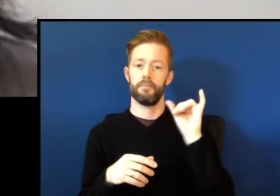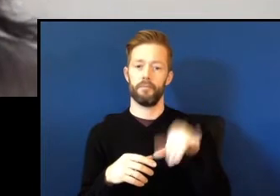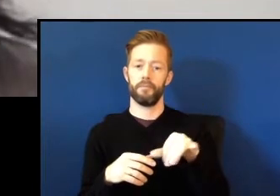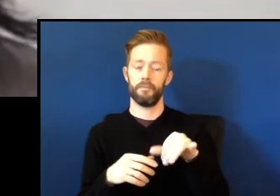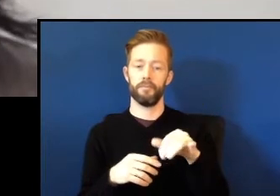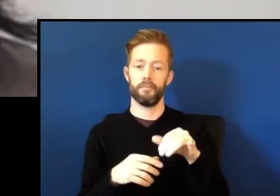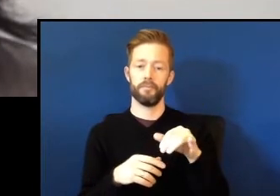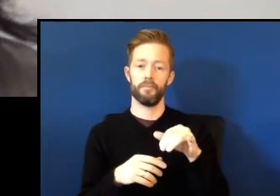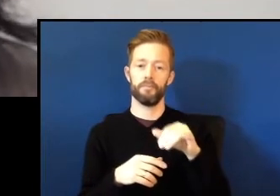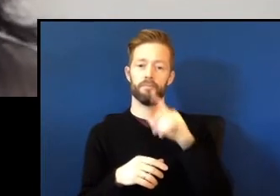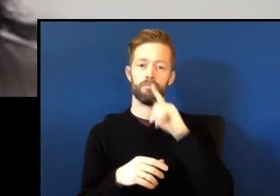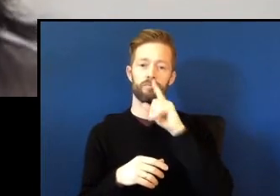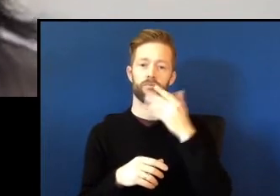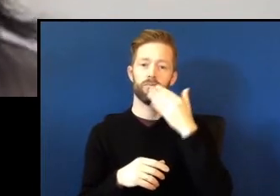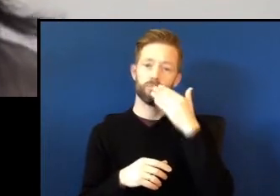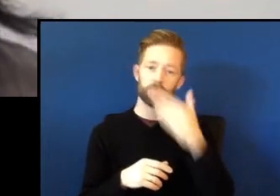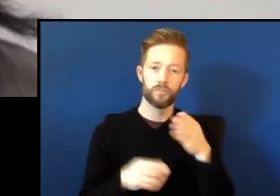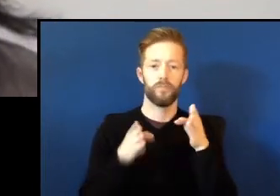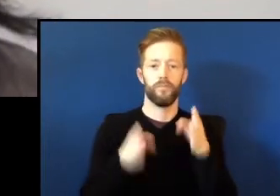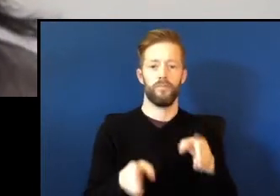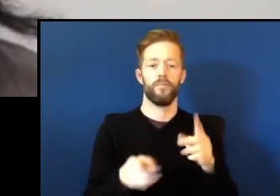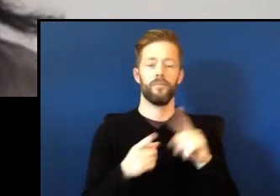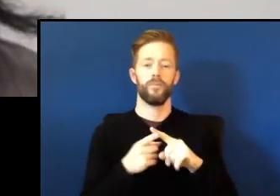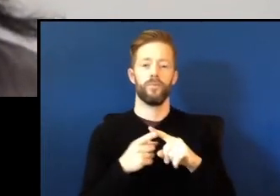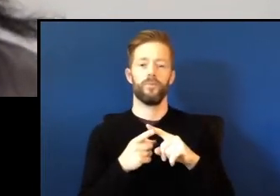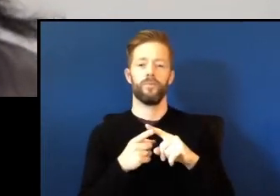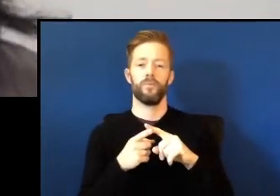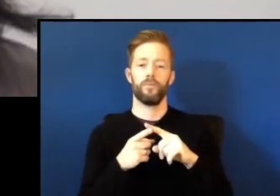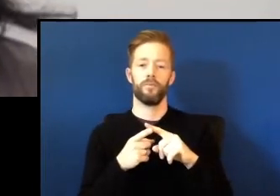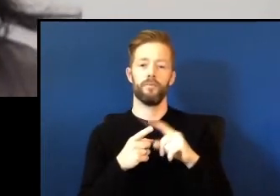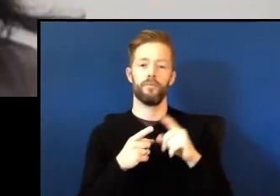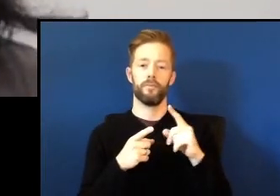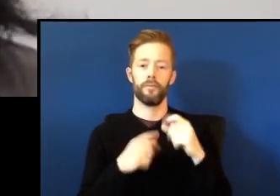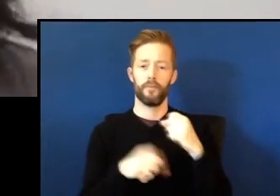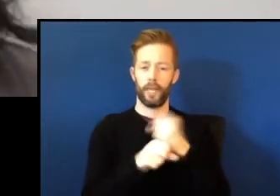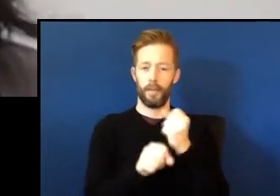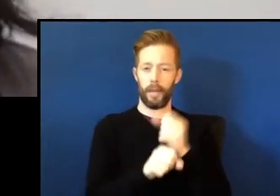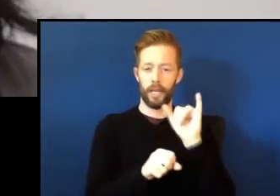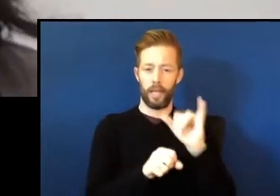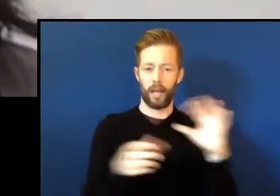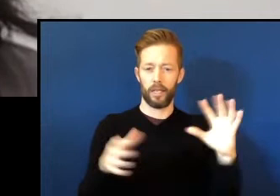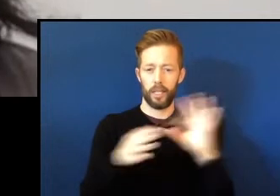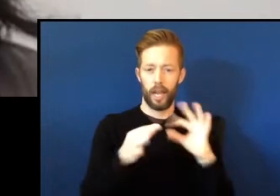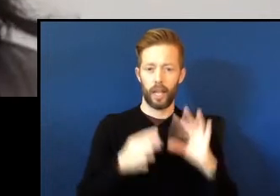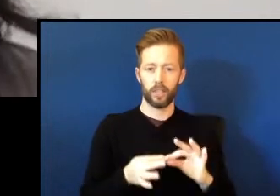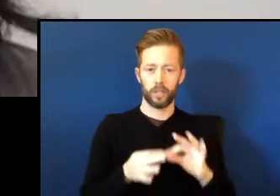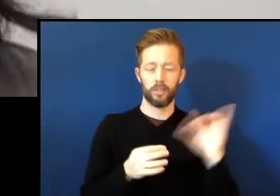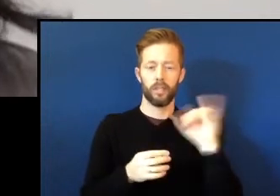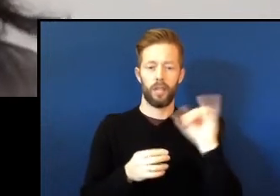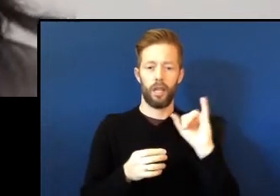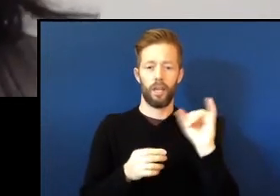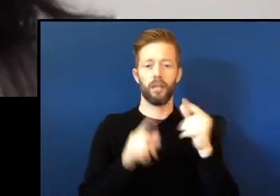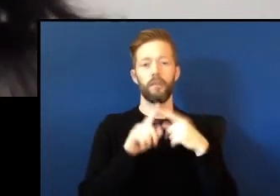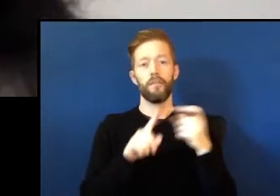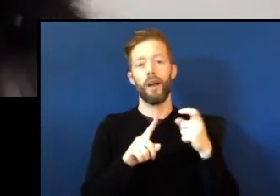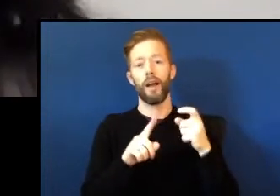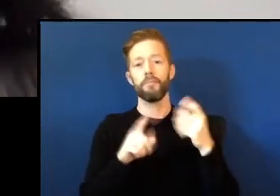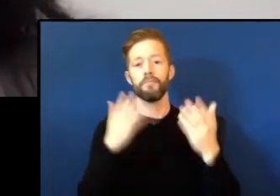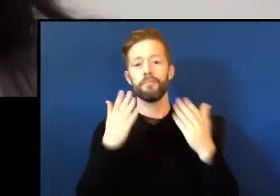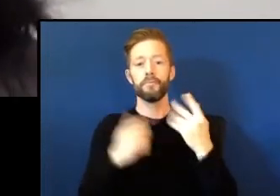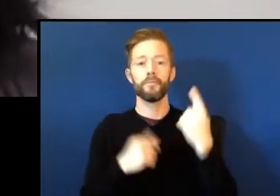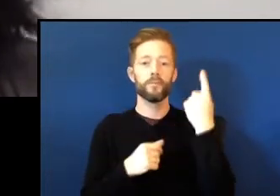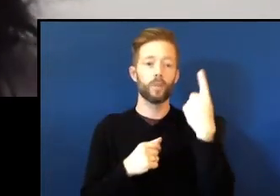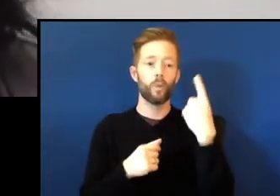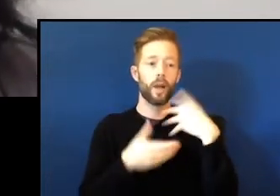that's a really good way to kind of make those connections, like, from perhaps